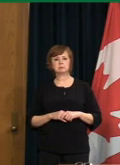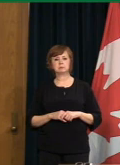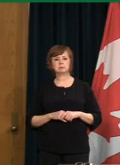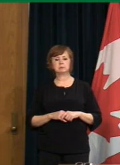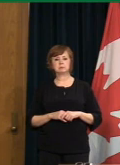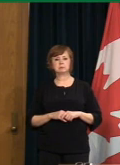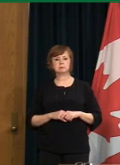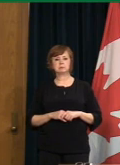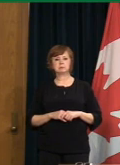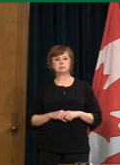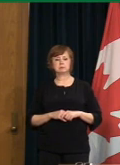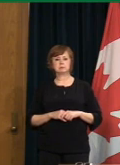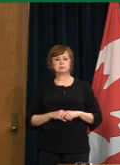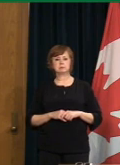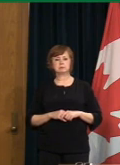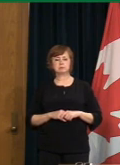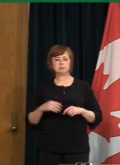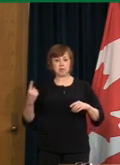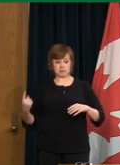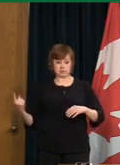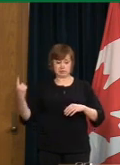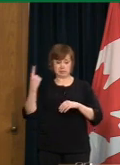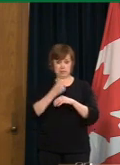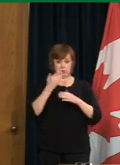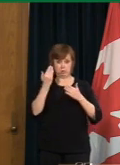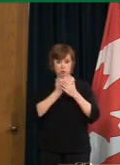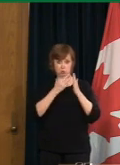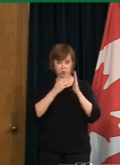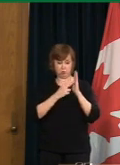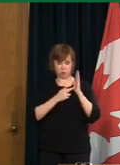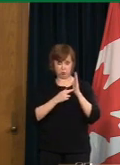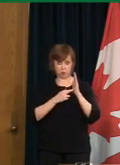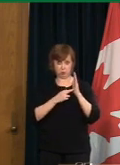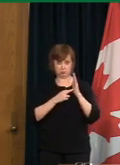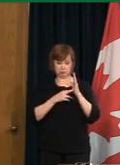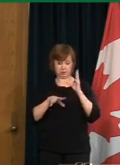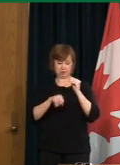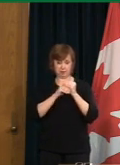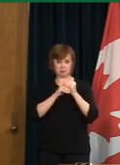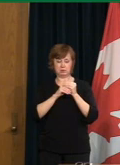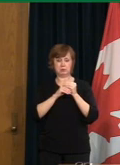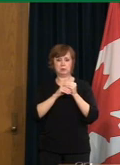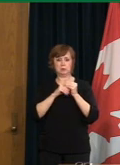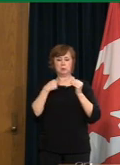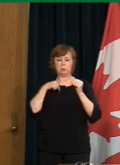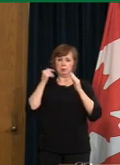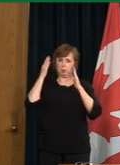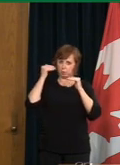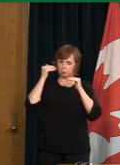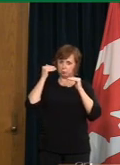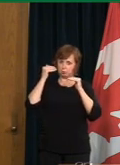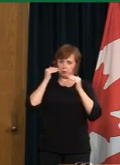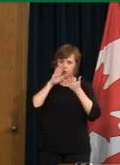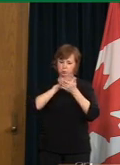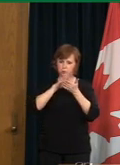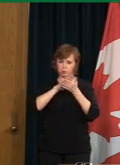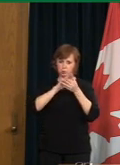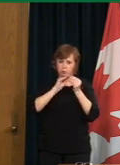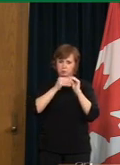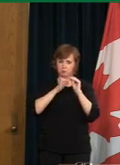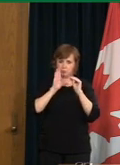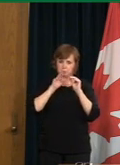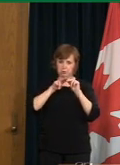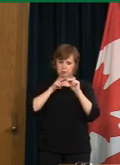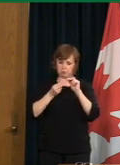the instances of or numbers of times that a school has a case will stabilize and go down. That should